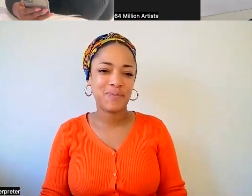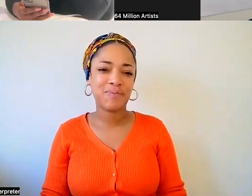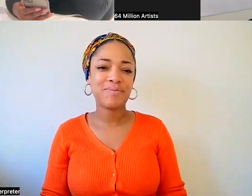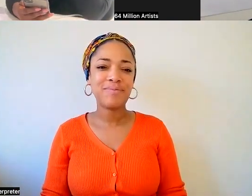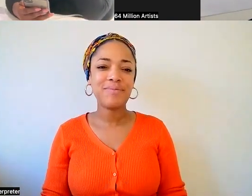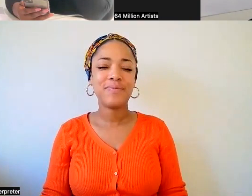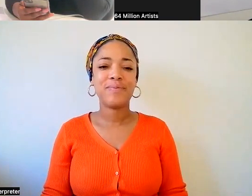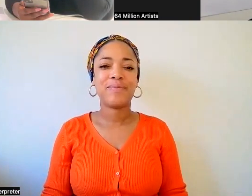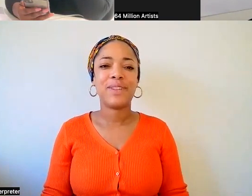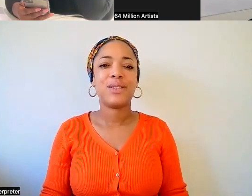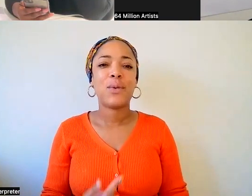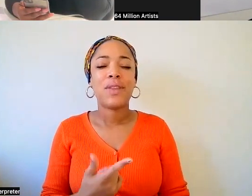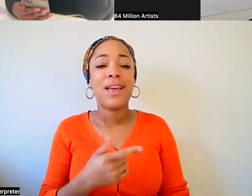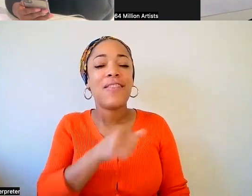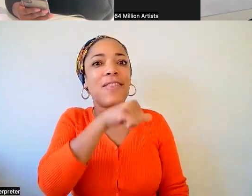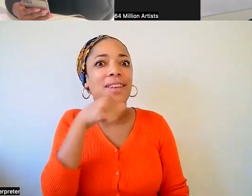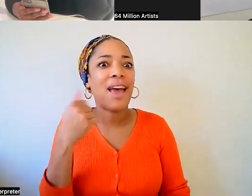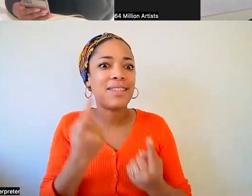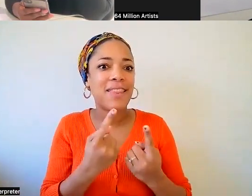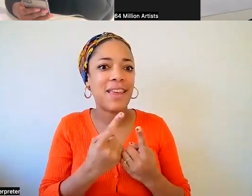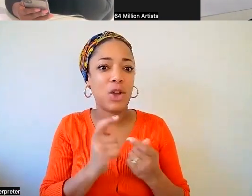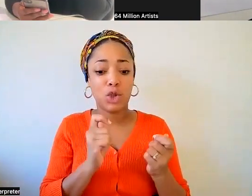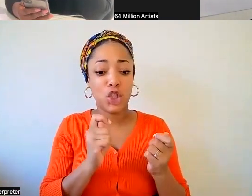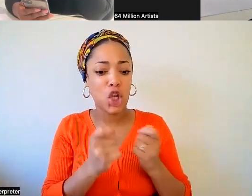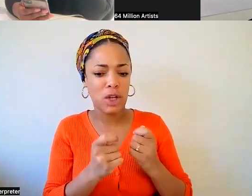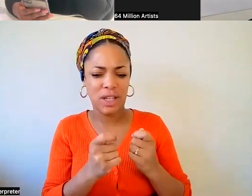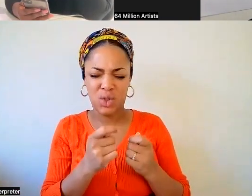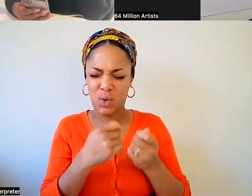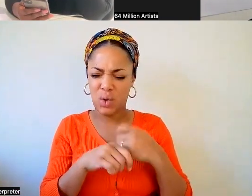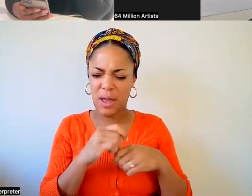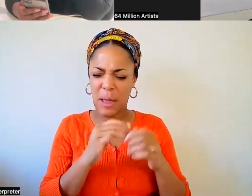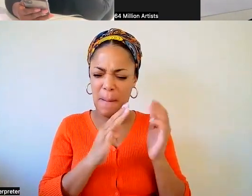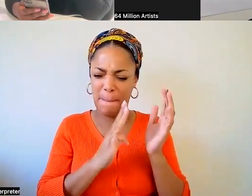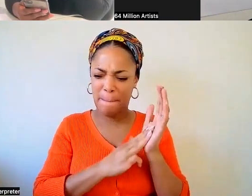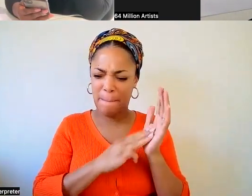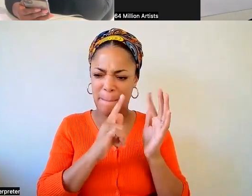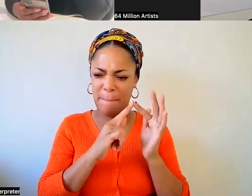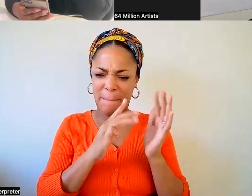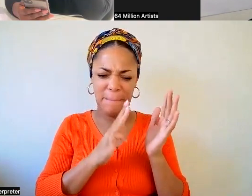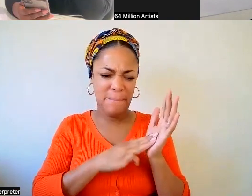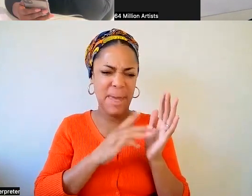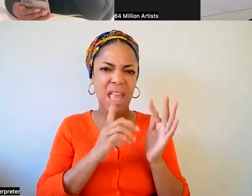that turned into a meme. I didn't know anything about this. My son filmed me. Some